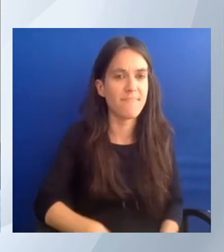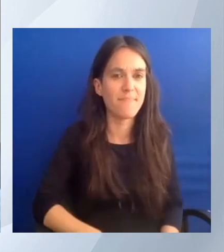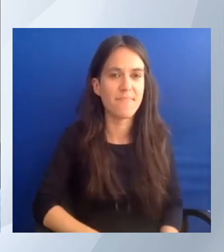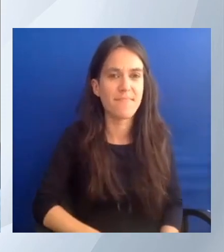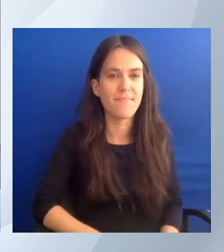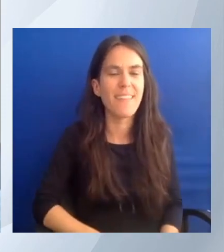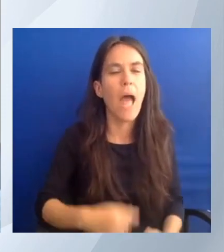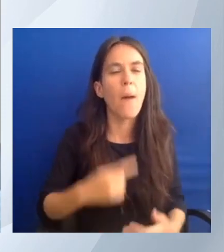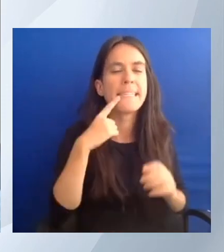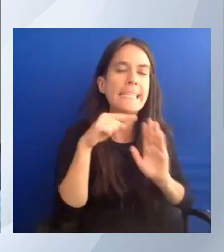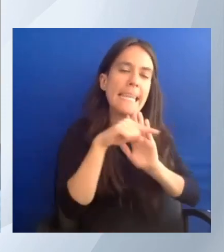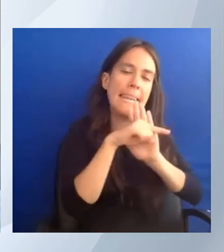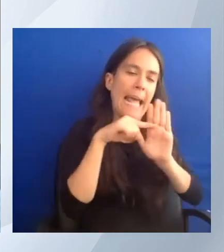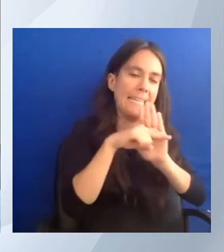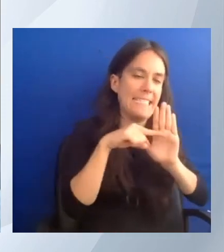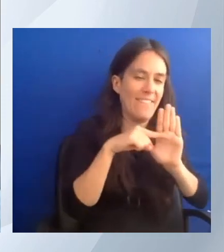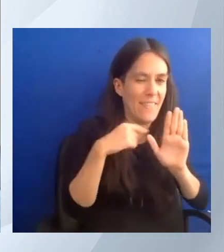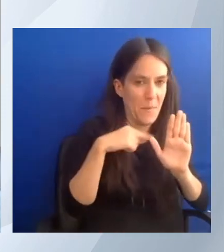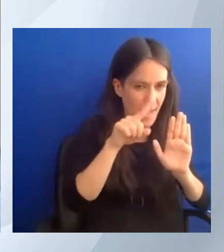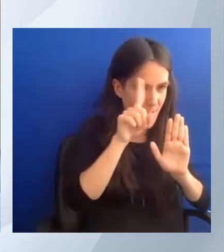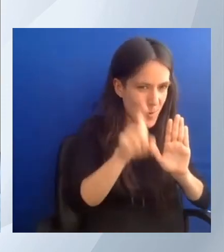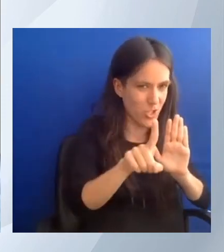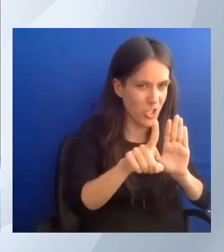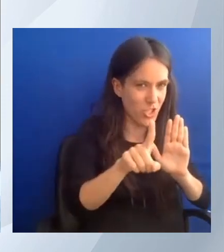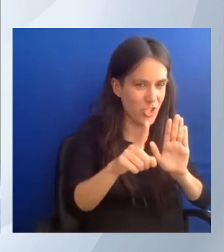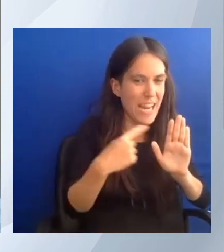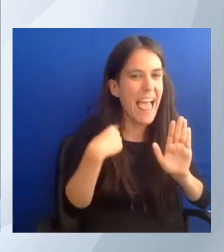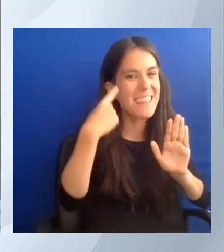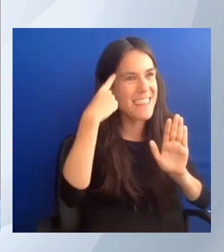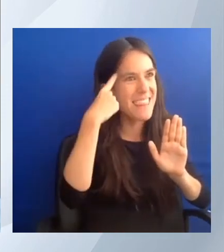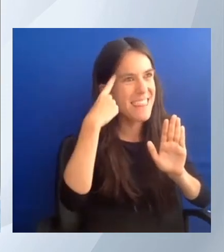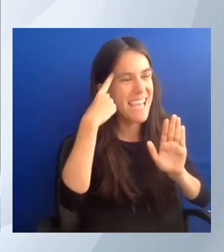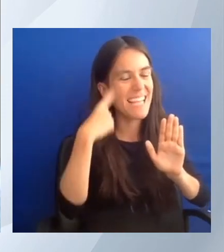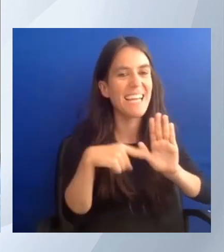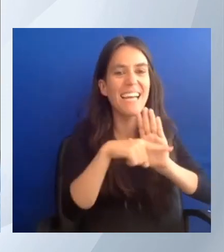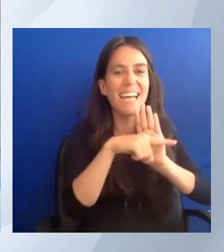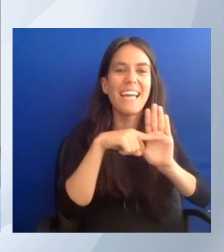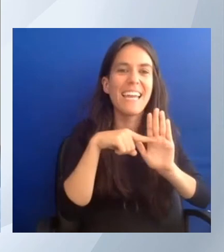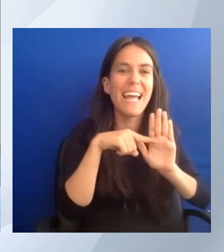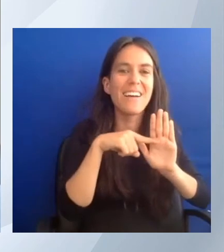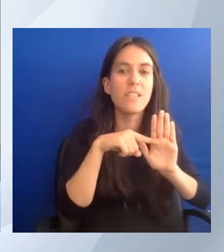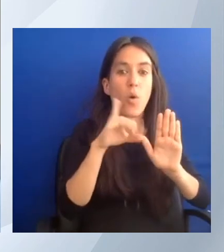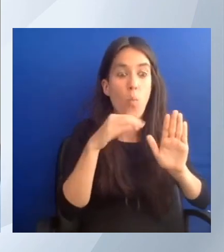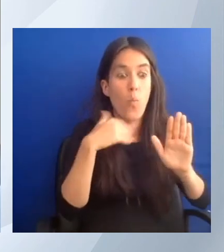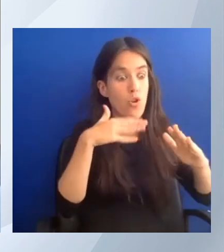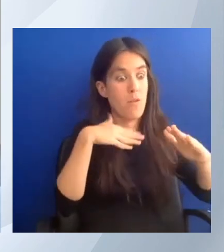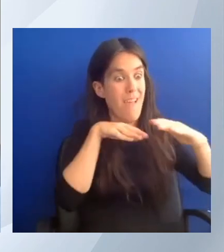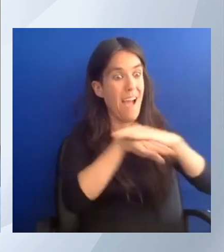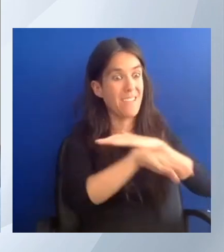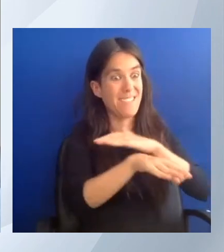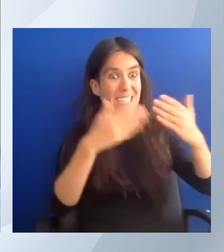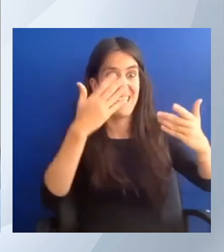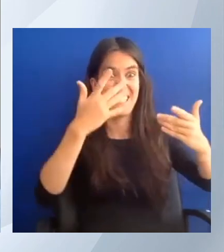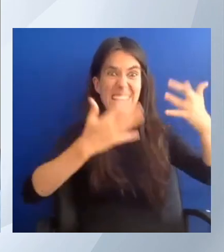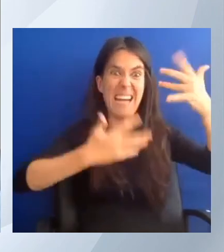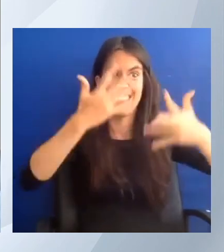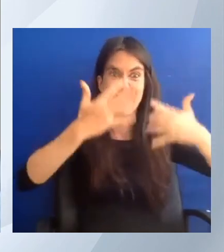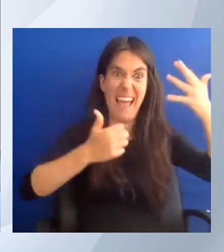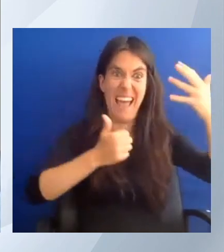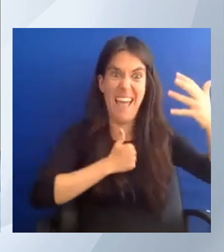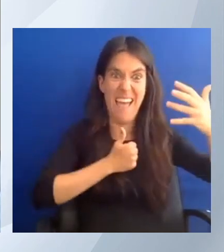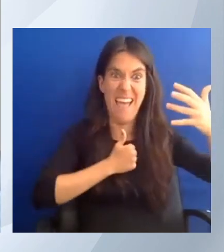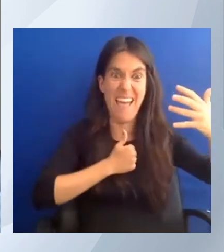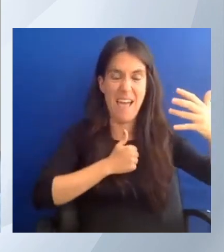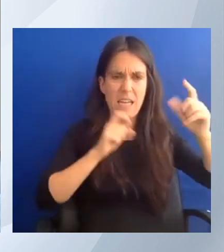downside. So it looks like if you want to access your data, you pretty much need a key